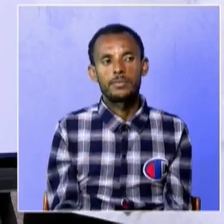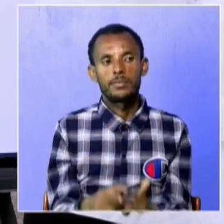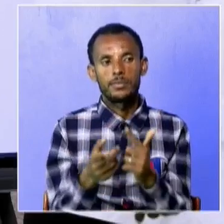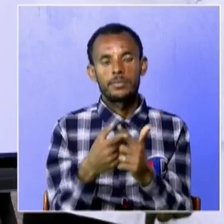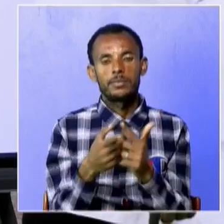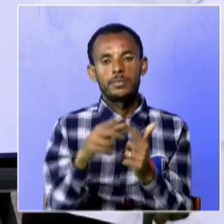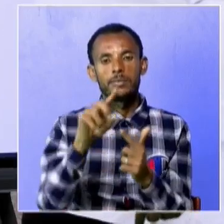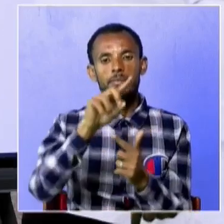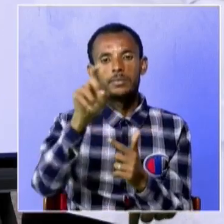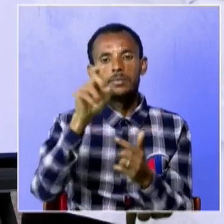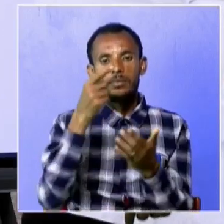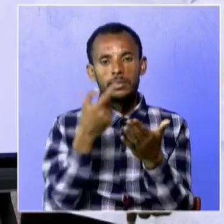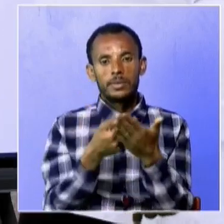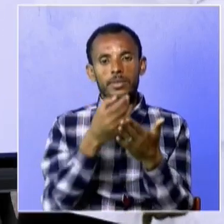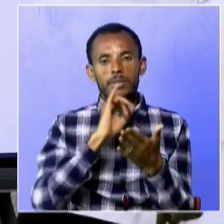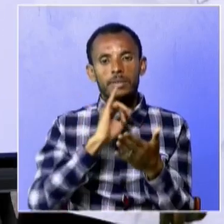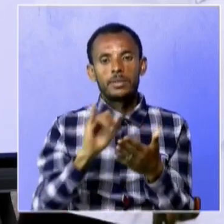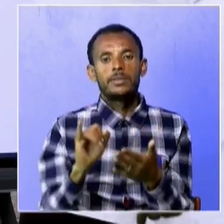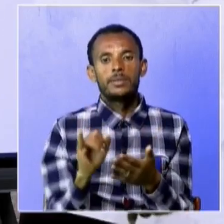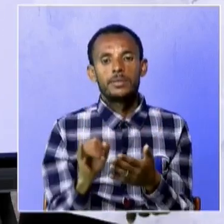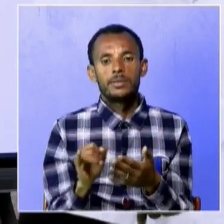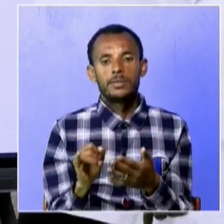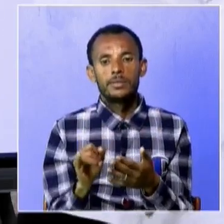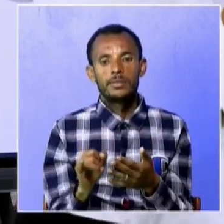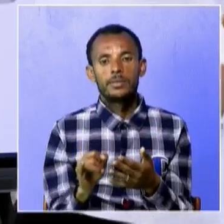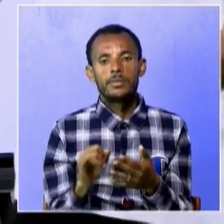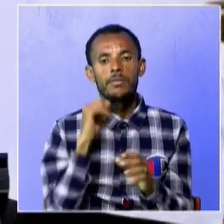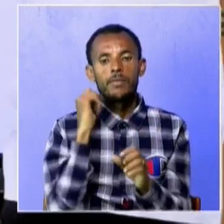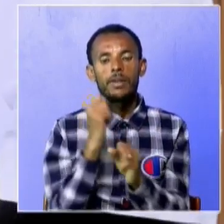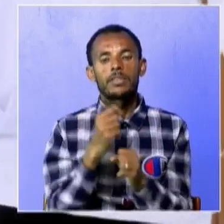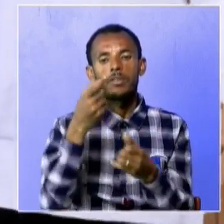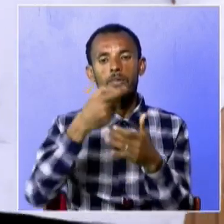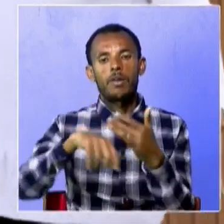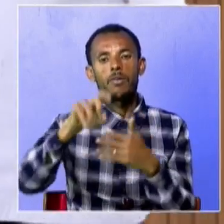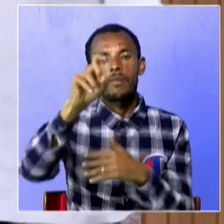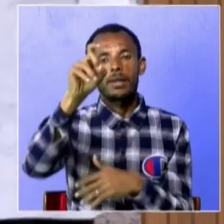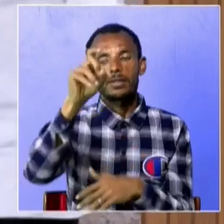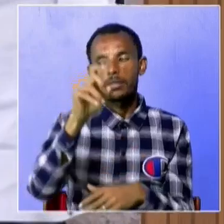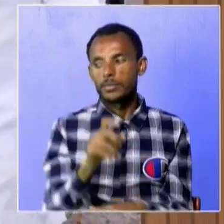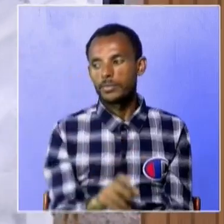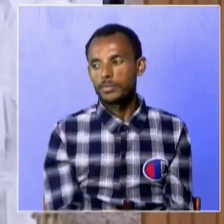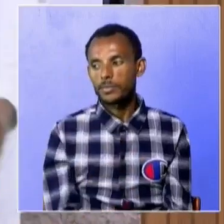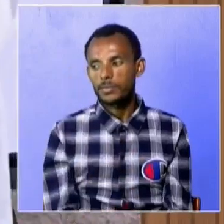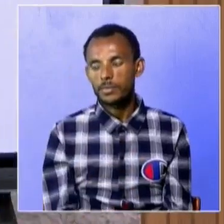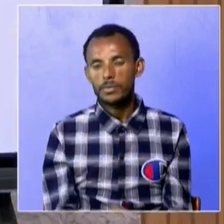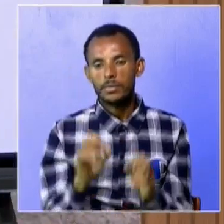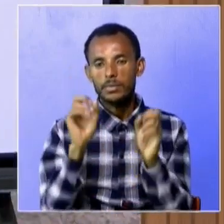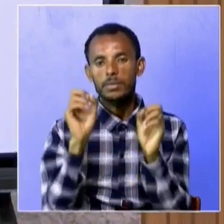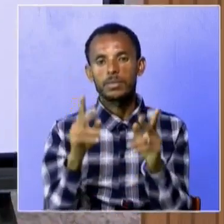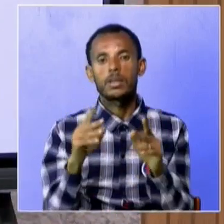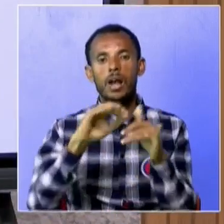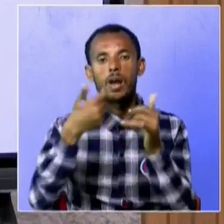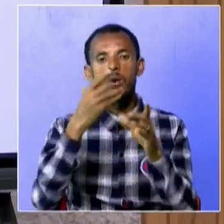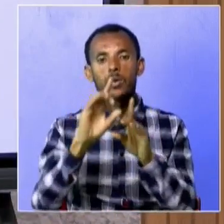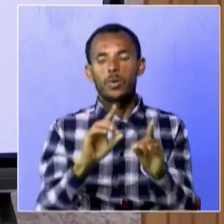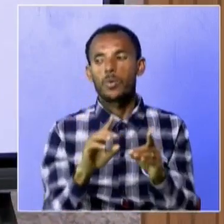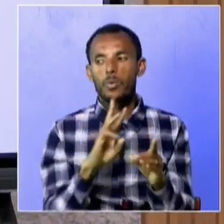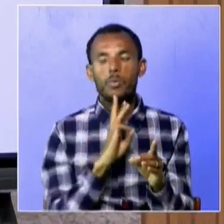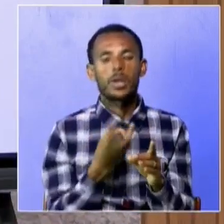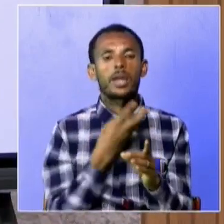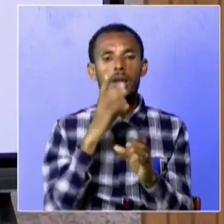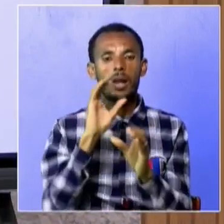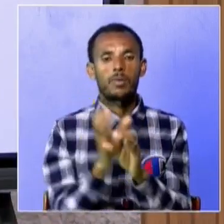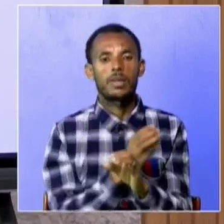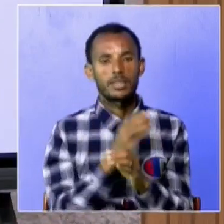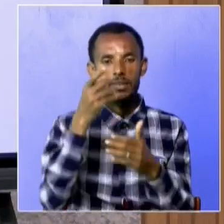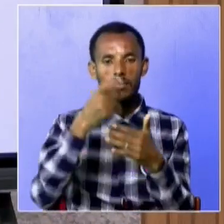second question here is find the value of x. Okay, how do we calculate the